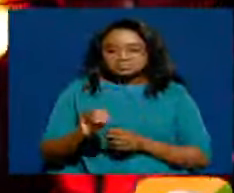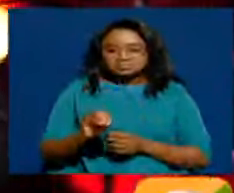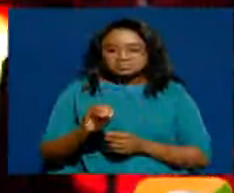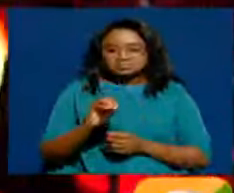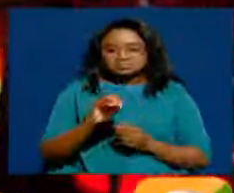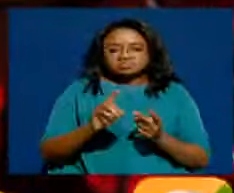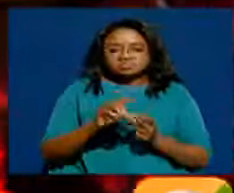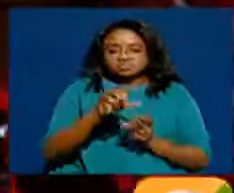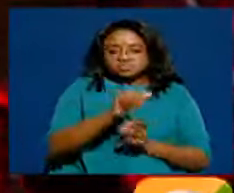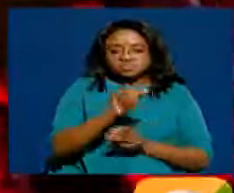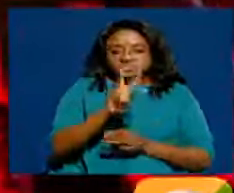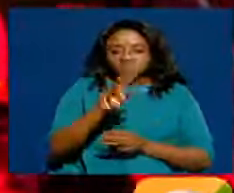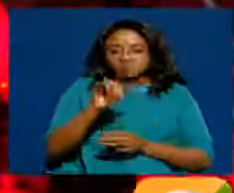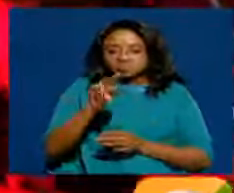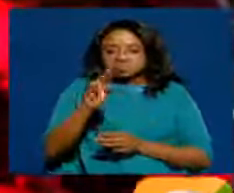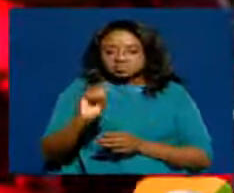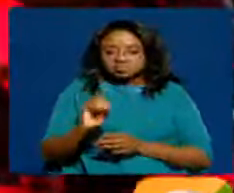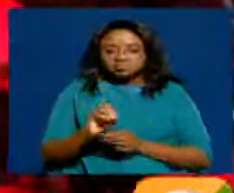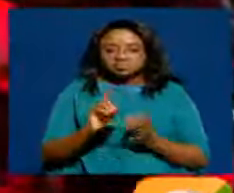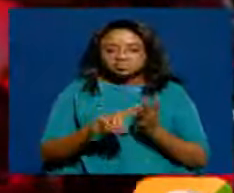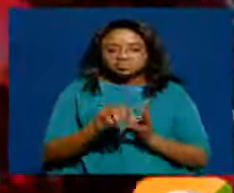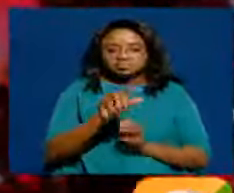Nyoremo.